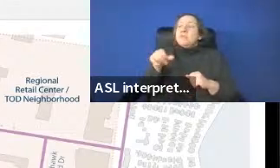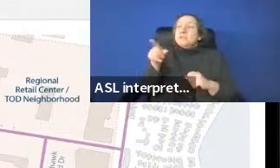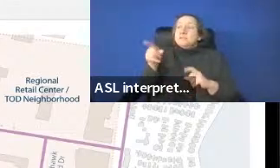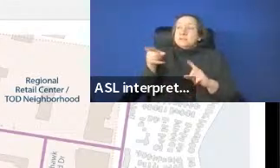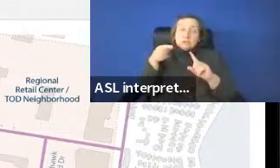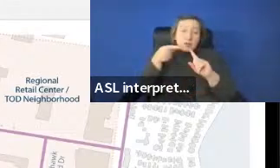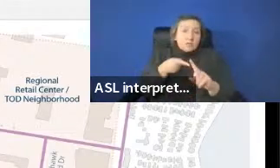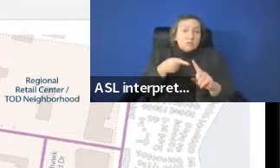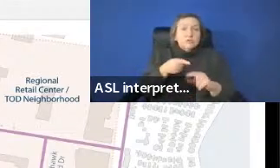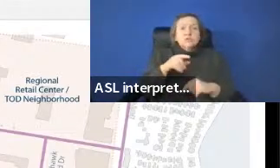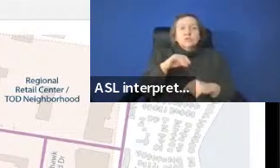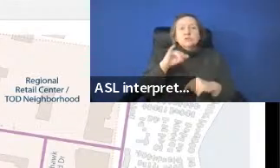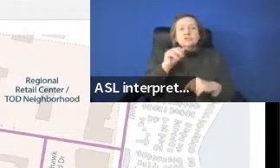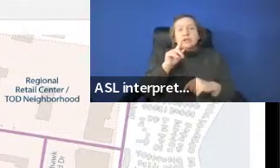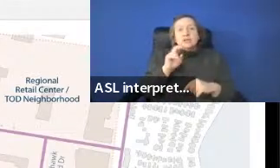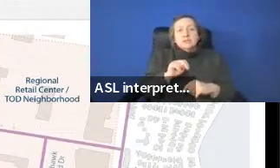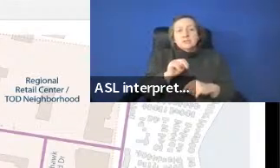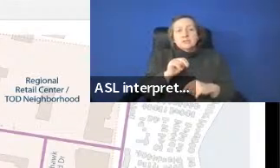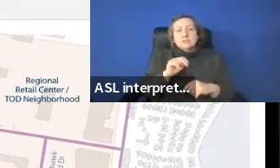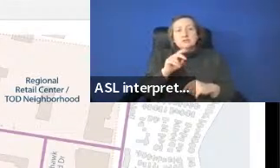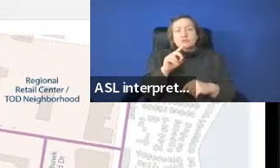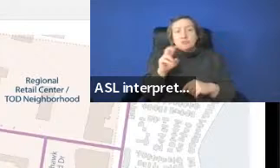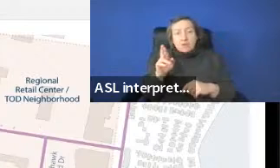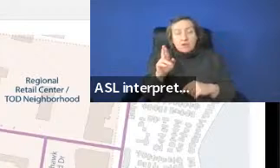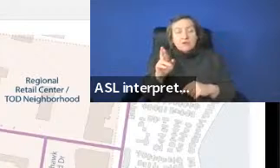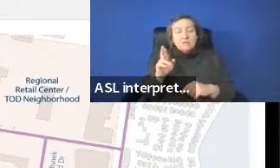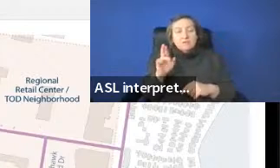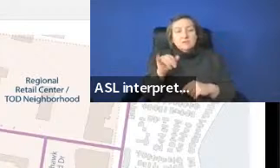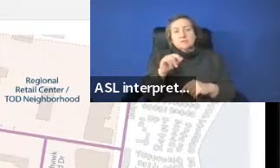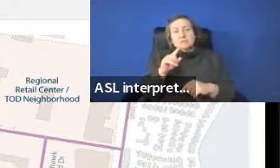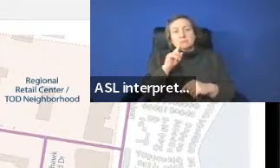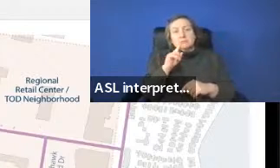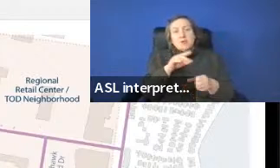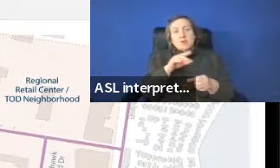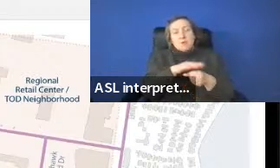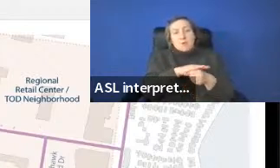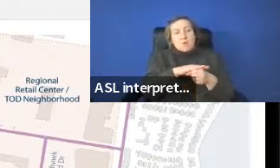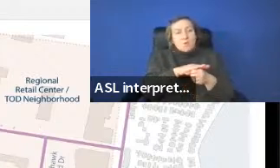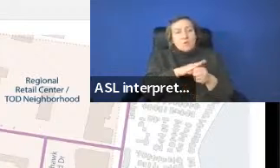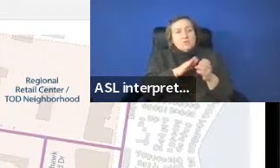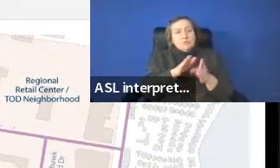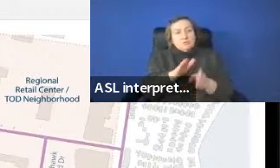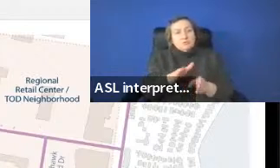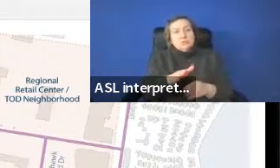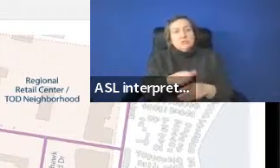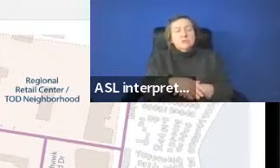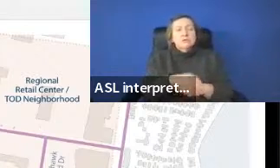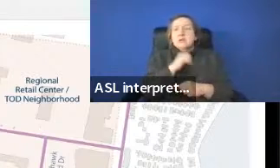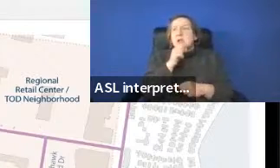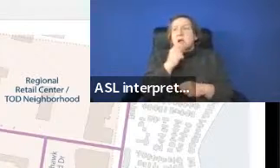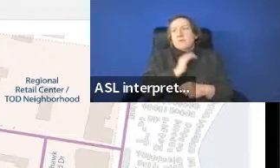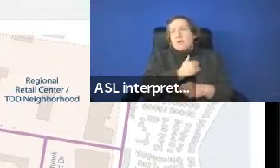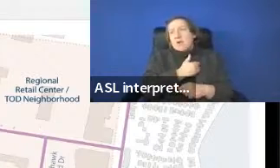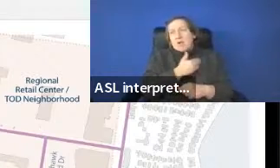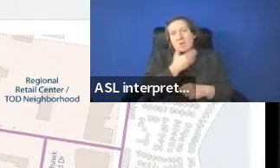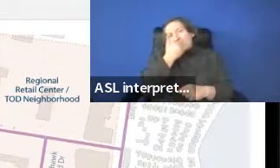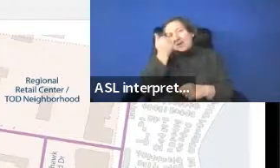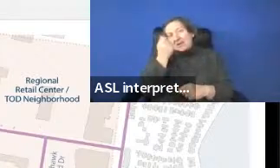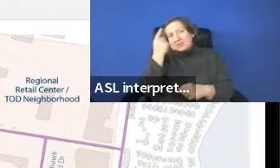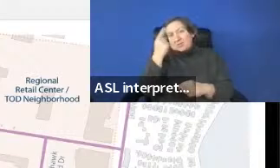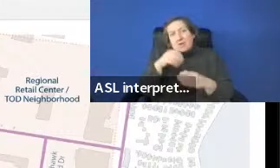mean, Jansen Drive is very much a local street and not one of our better ones in this particular